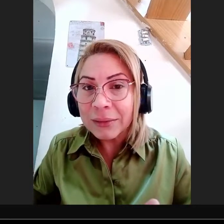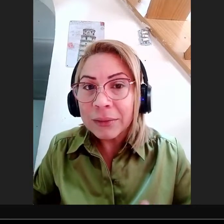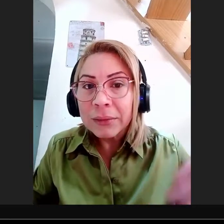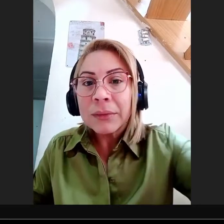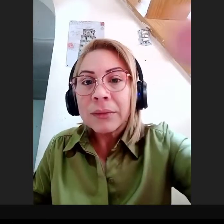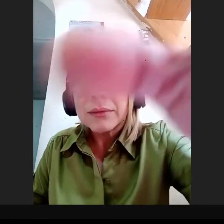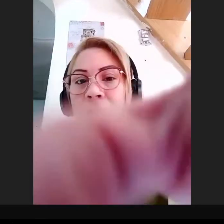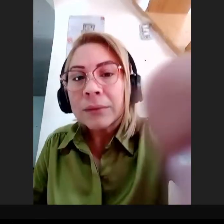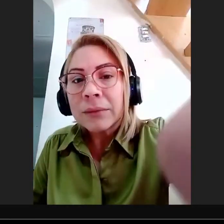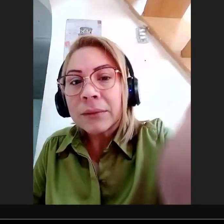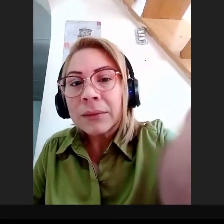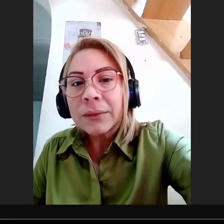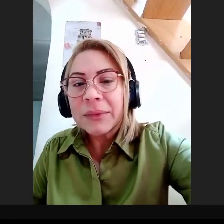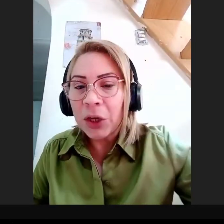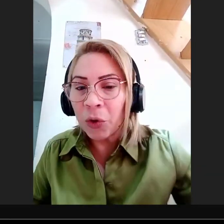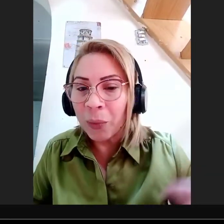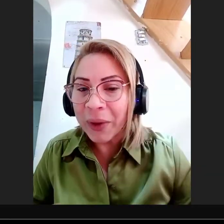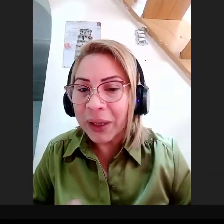Excuse me, she's cutting off.